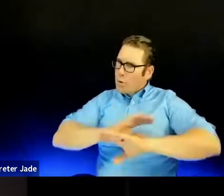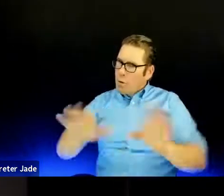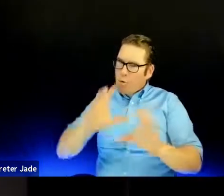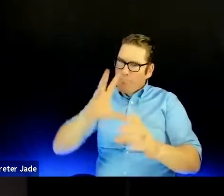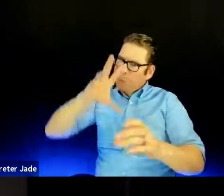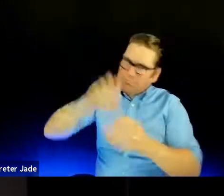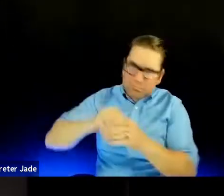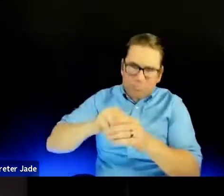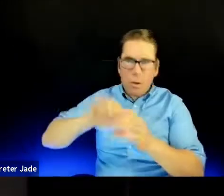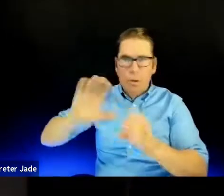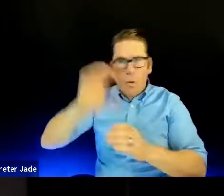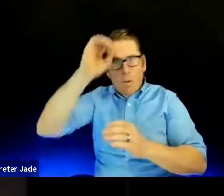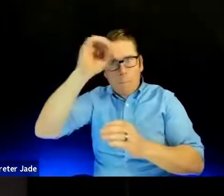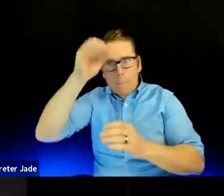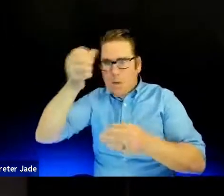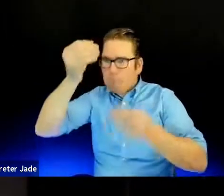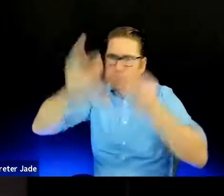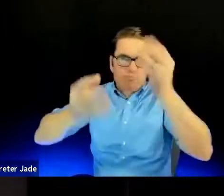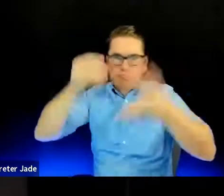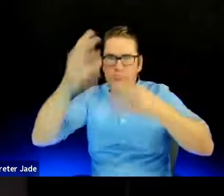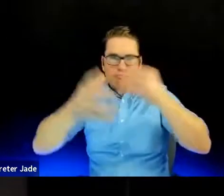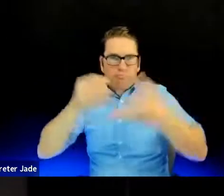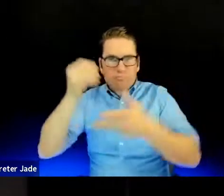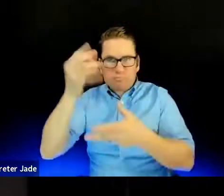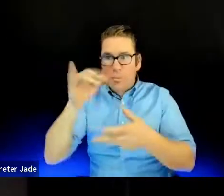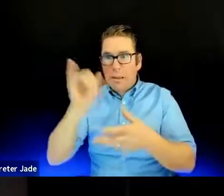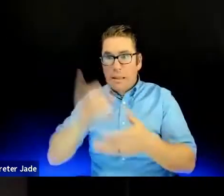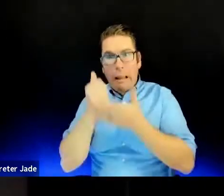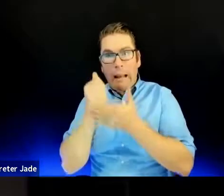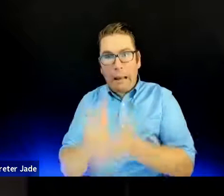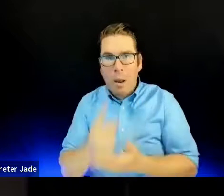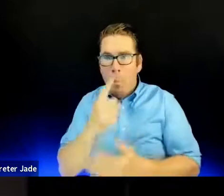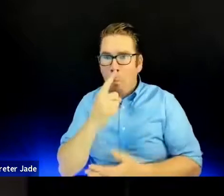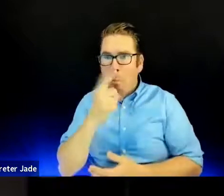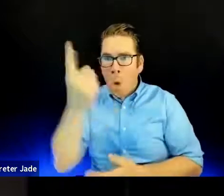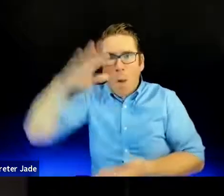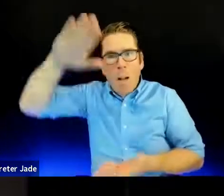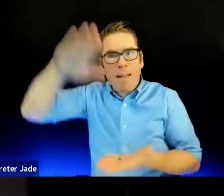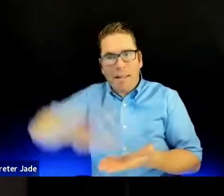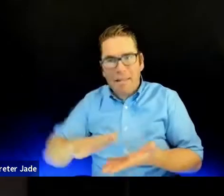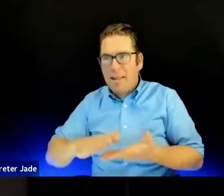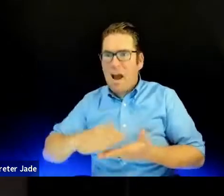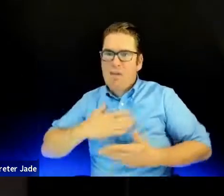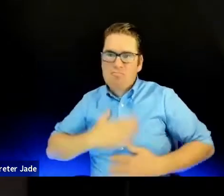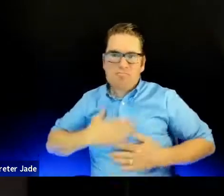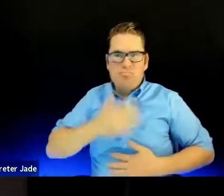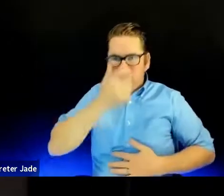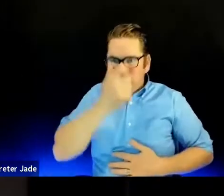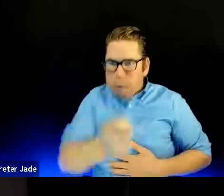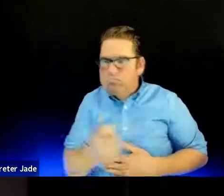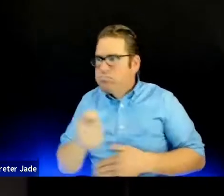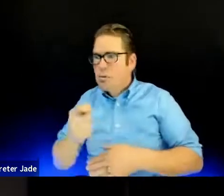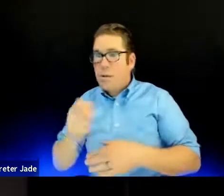more interesting. It also makes the class go by faster. Not that there's an argument or a debate, but just that there's